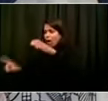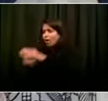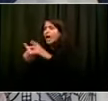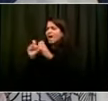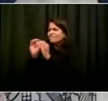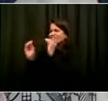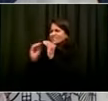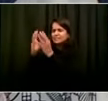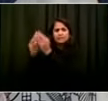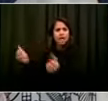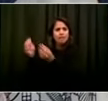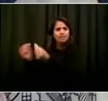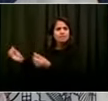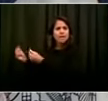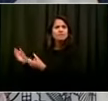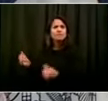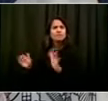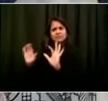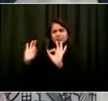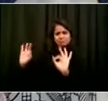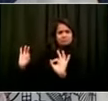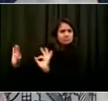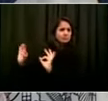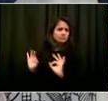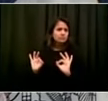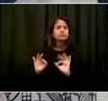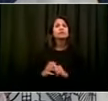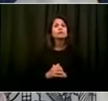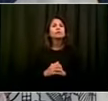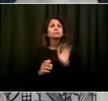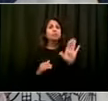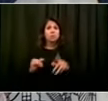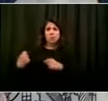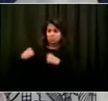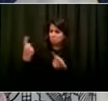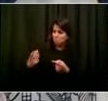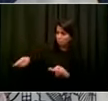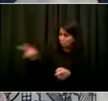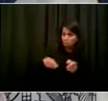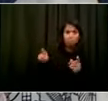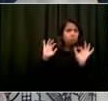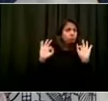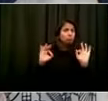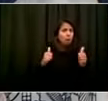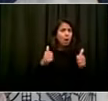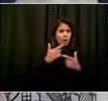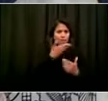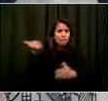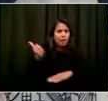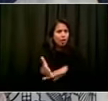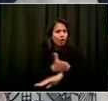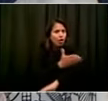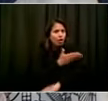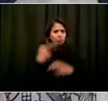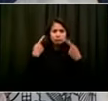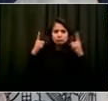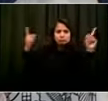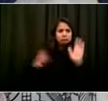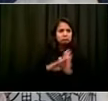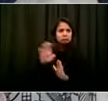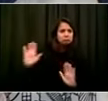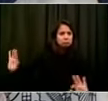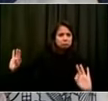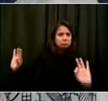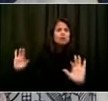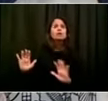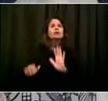very successfully in most communities. The difference now, Bridget, is it's time to go far beyond the